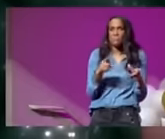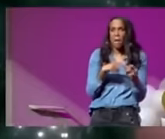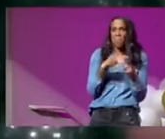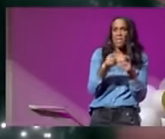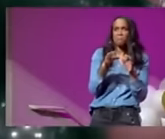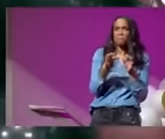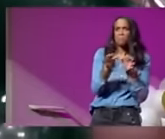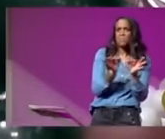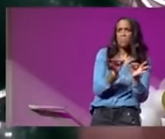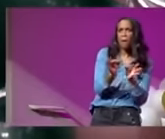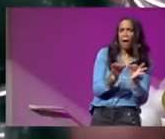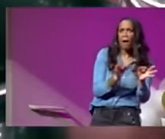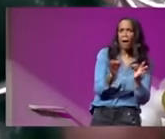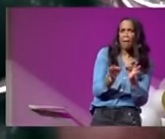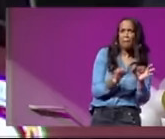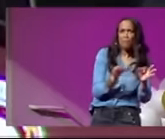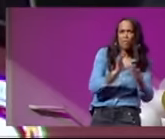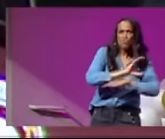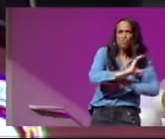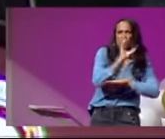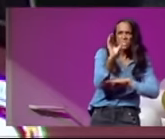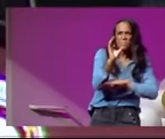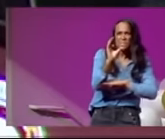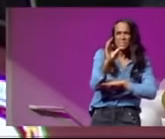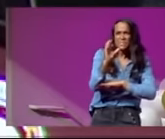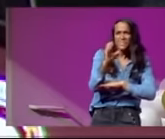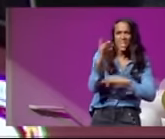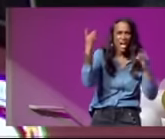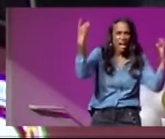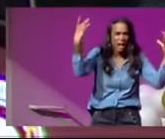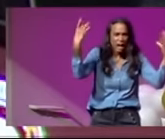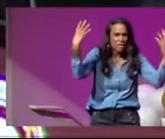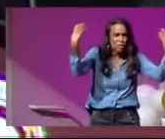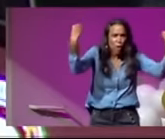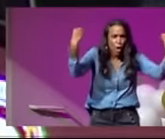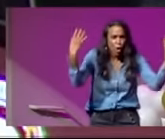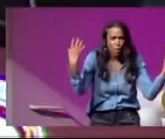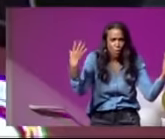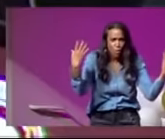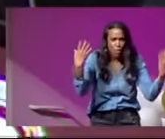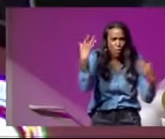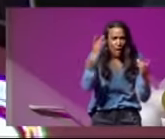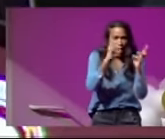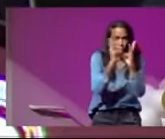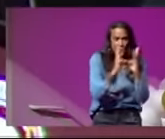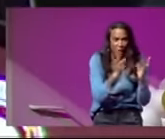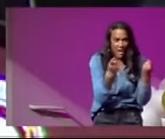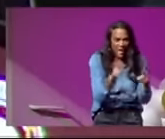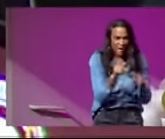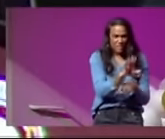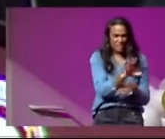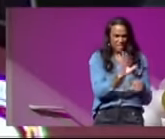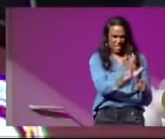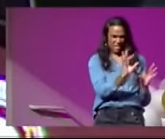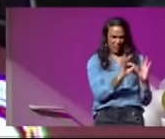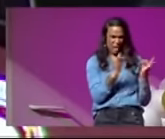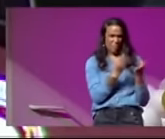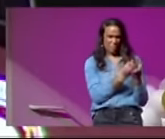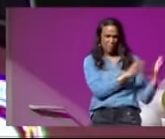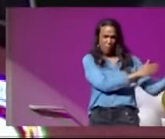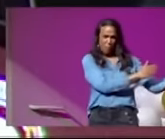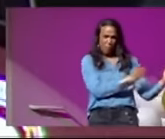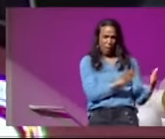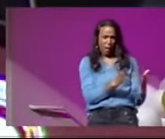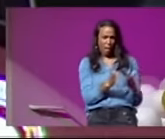spending Christmas in the dark. Here it is. He and his family were making plans or had made plans to